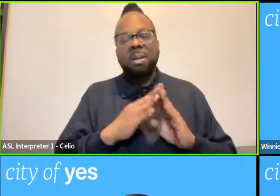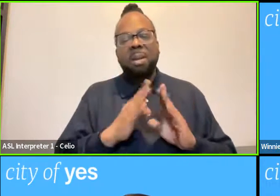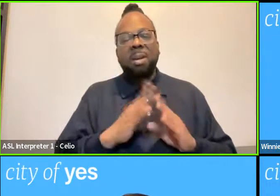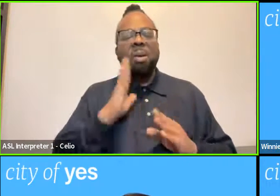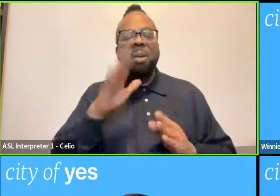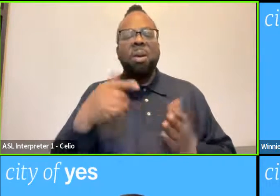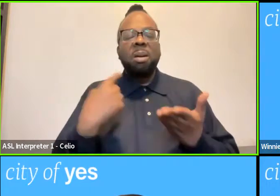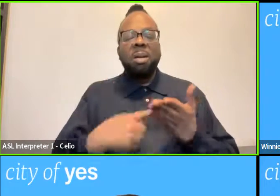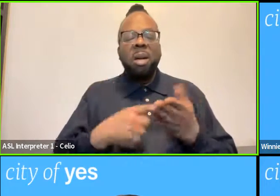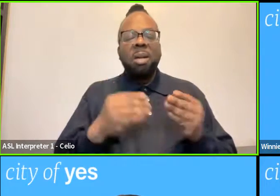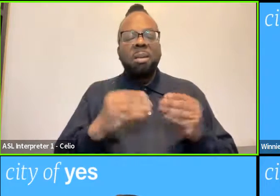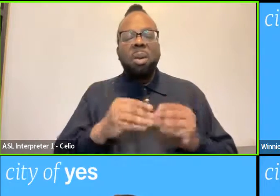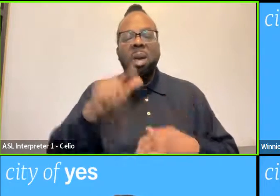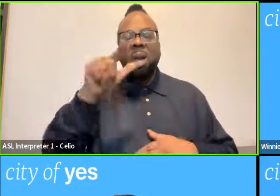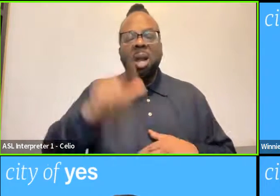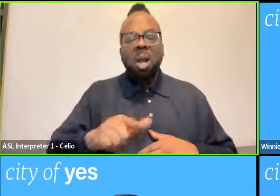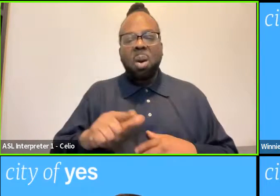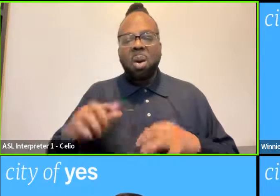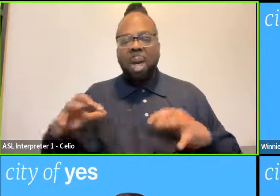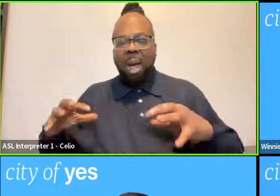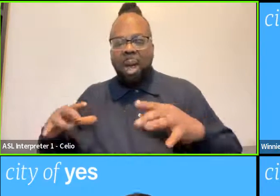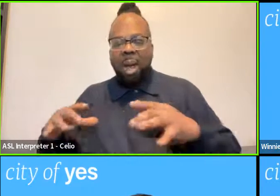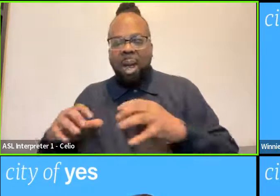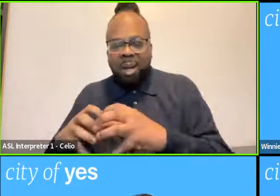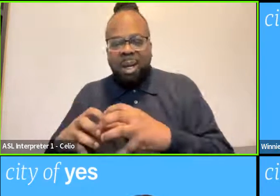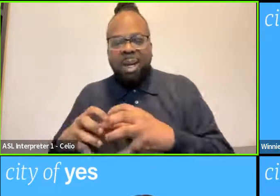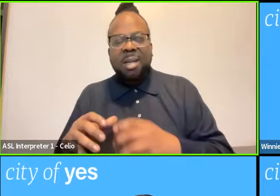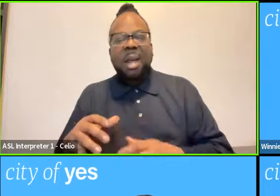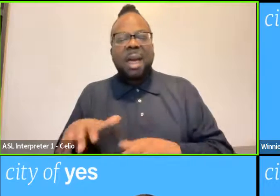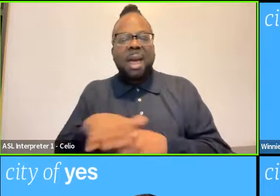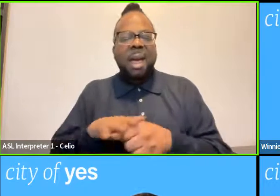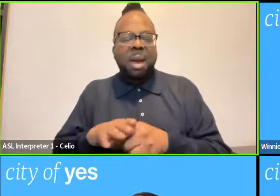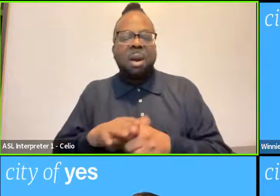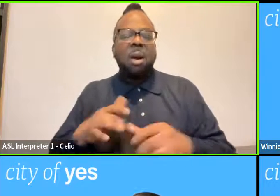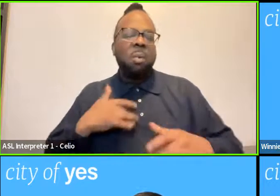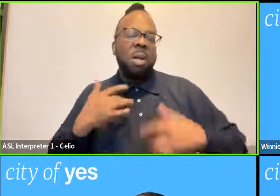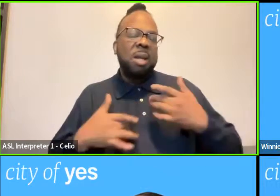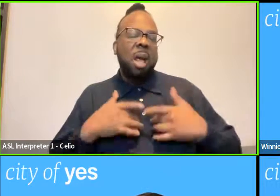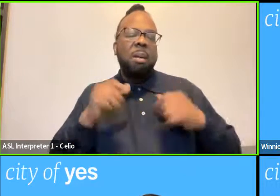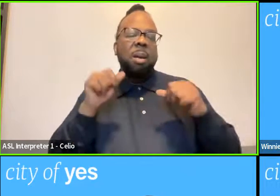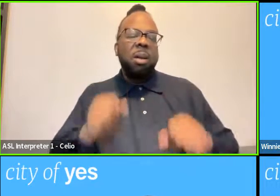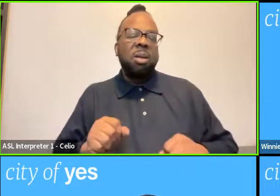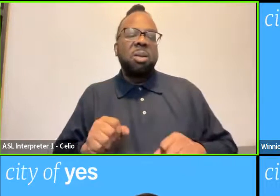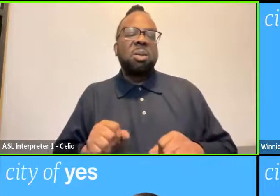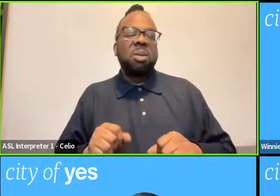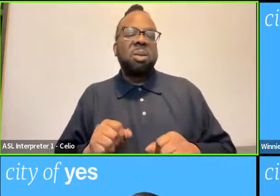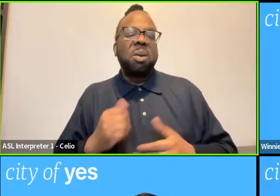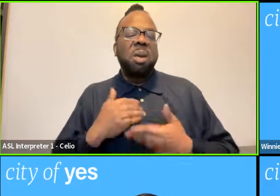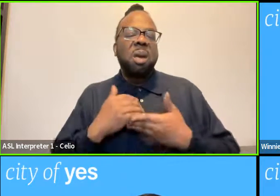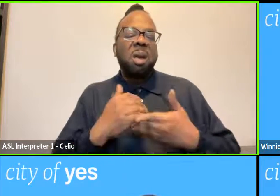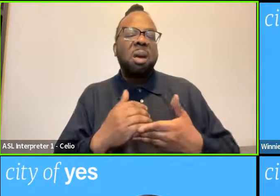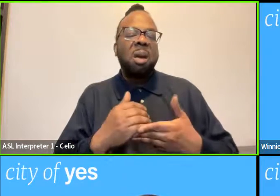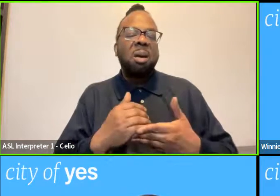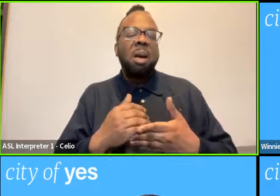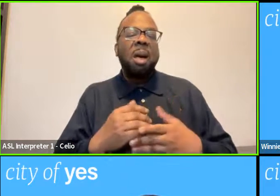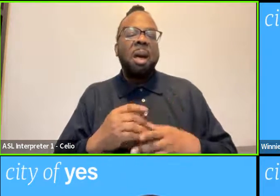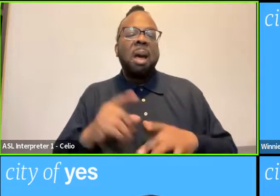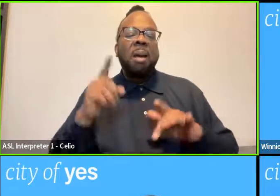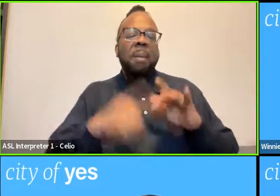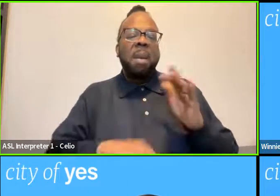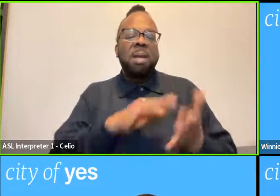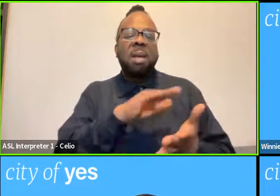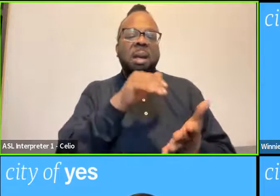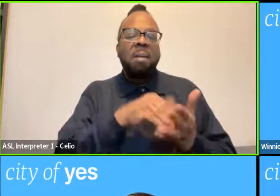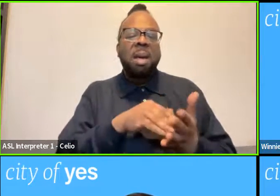we're doing in some lower density areas of New York. We're excited to be enabling, missing middle, modest multifamily